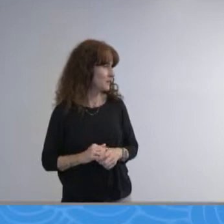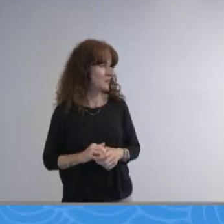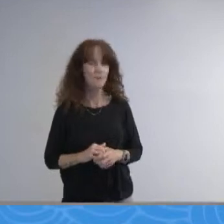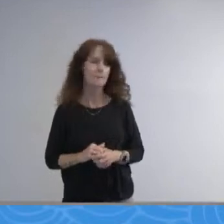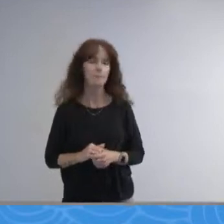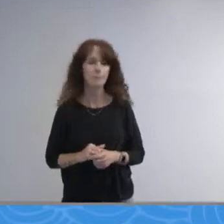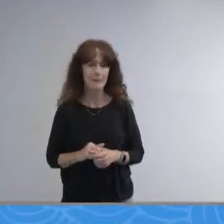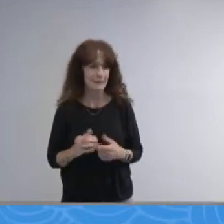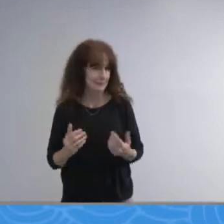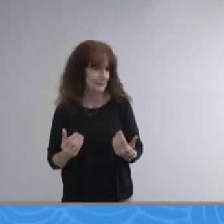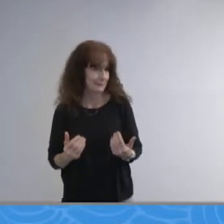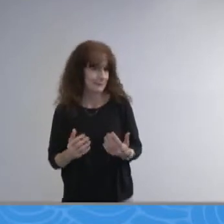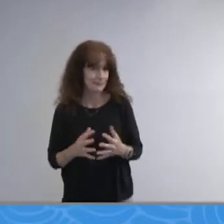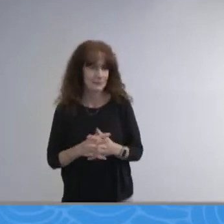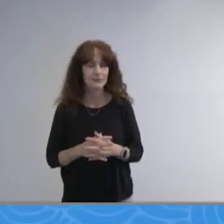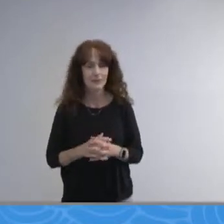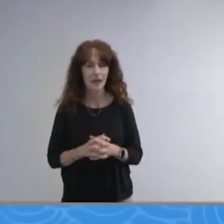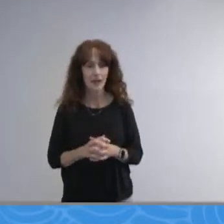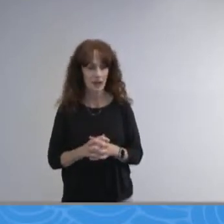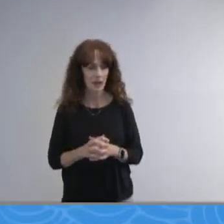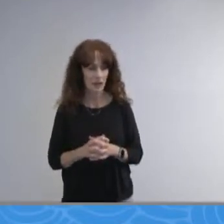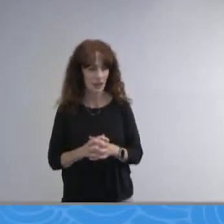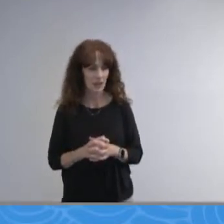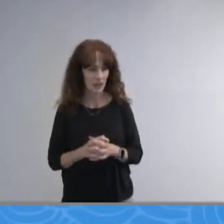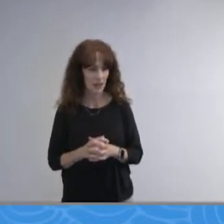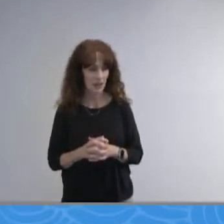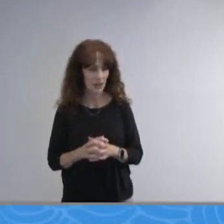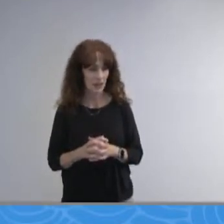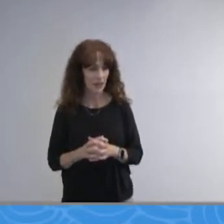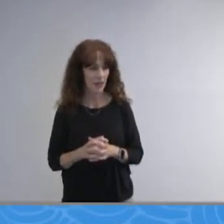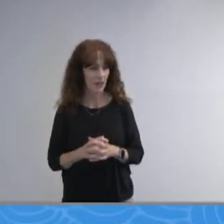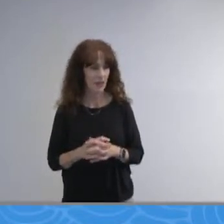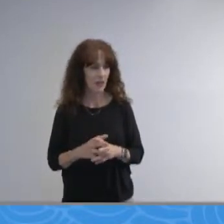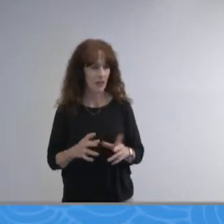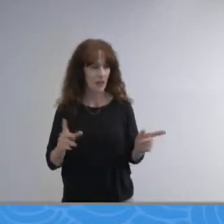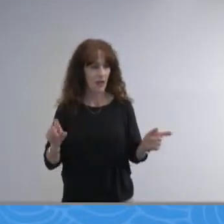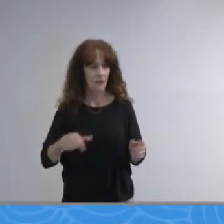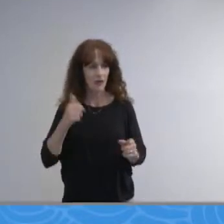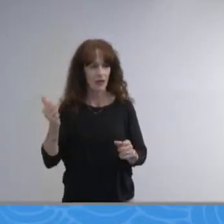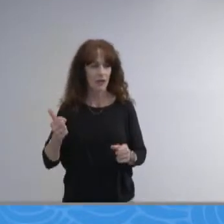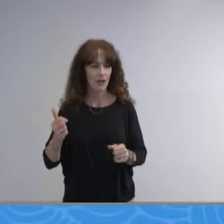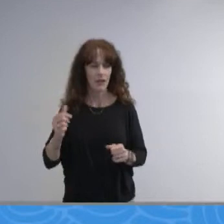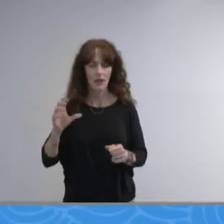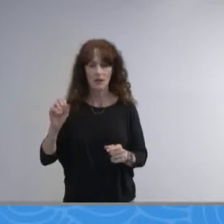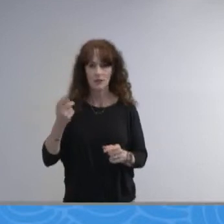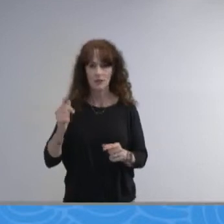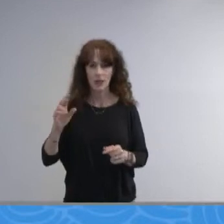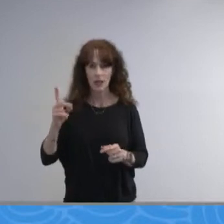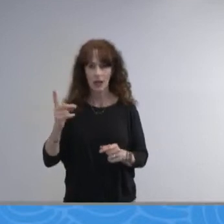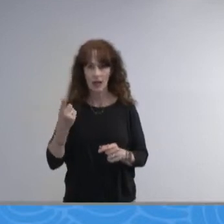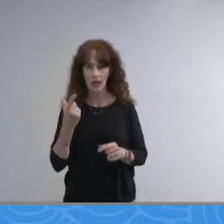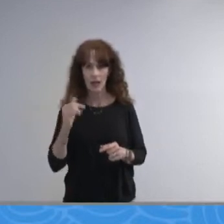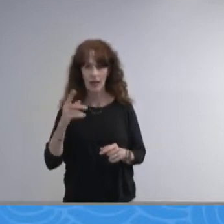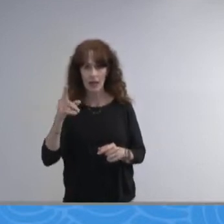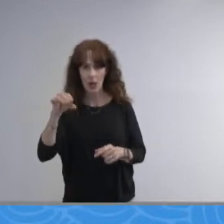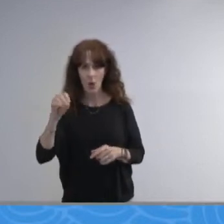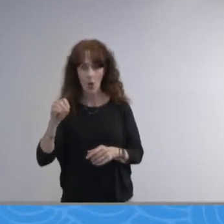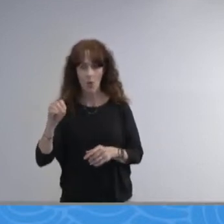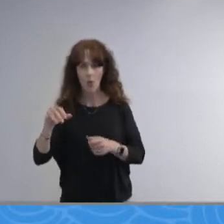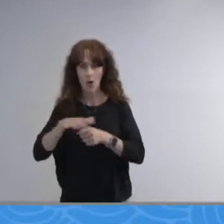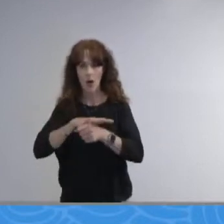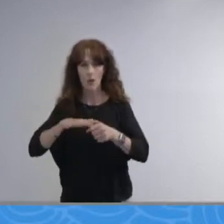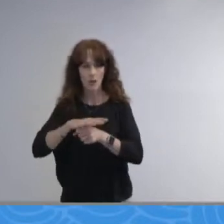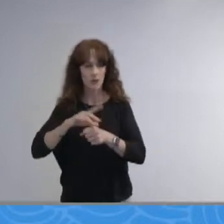Can you hear her? I have my program manager with me as well. Her name is Ms. Suzanne Galindo for our Region